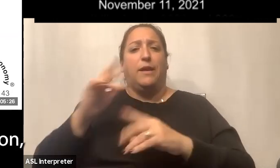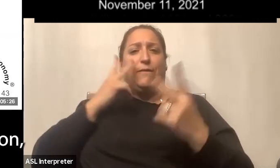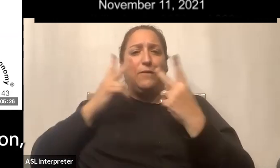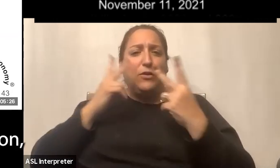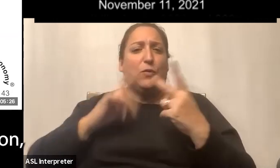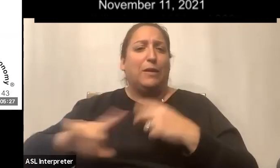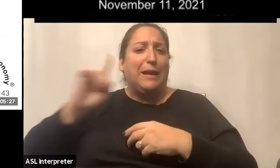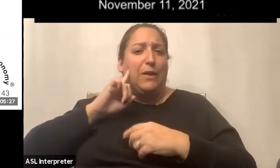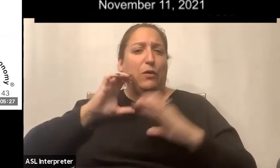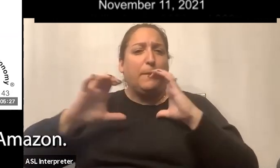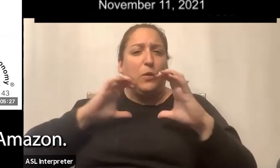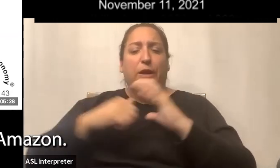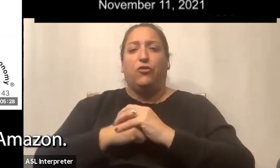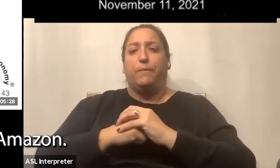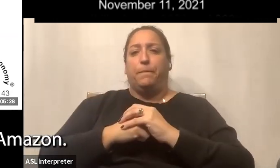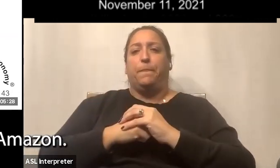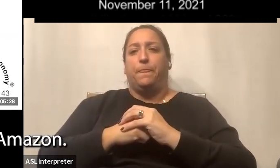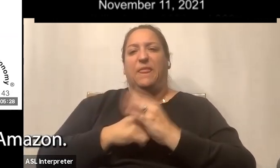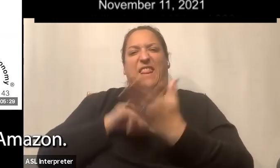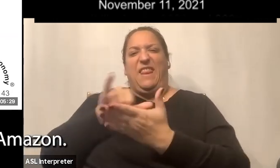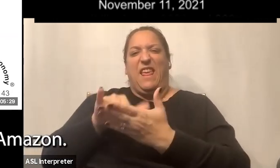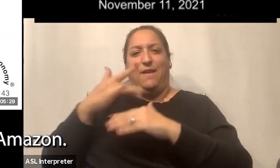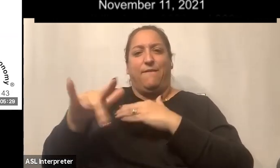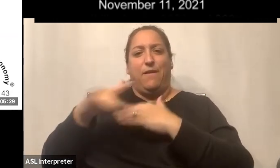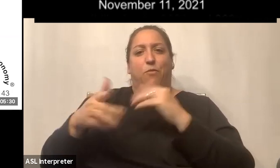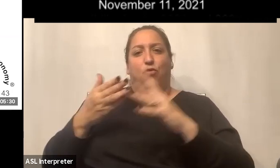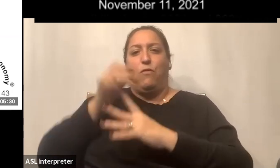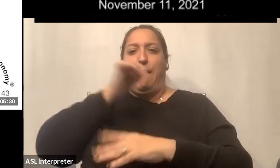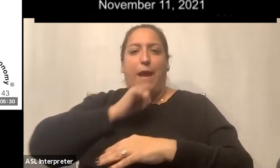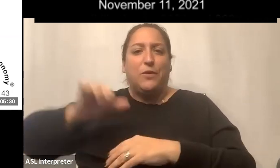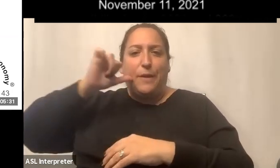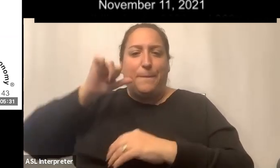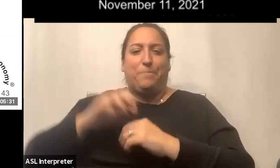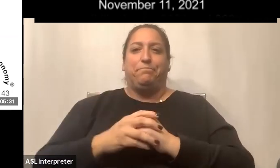hearing, communication. And that one is available through Amazon.